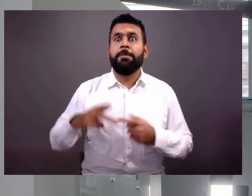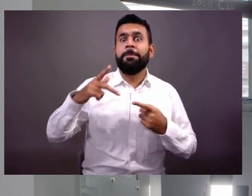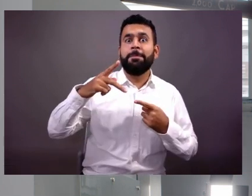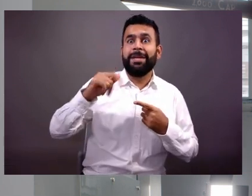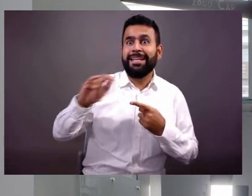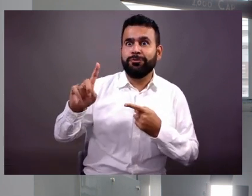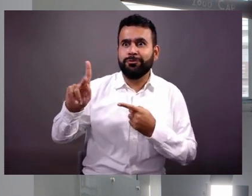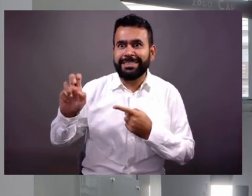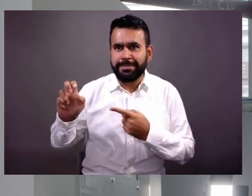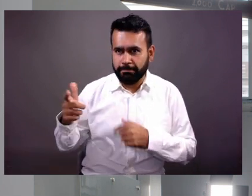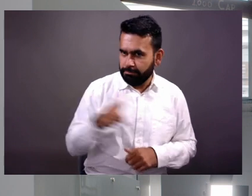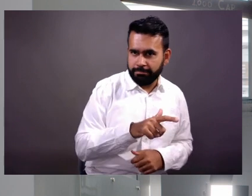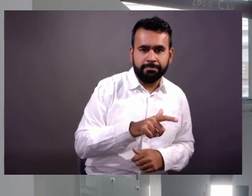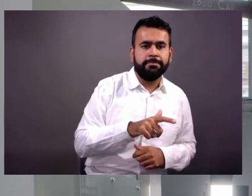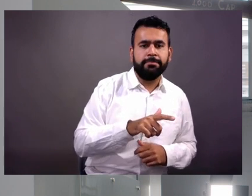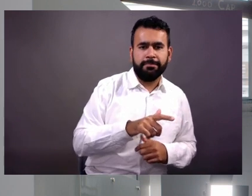Six, Patty Duke.